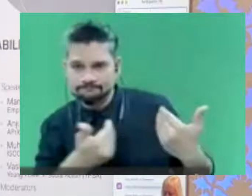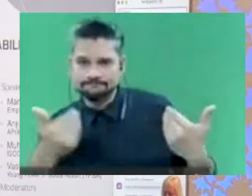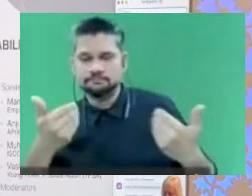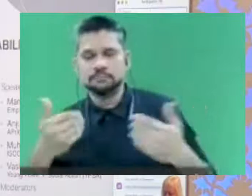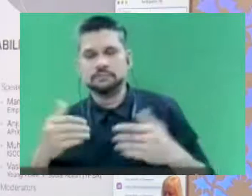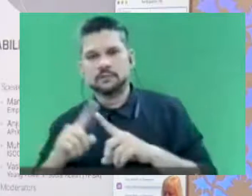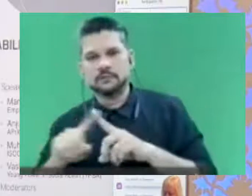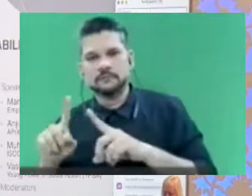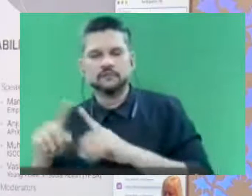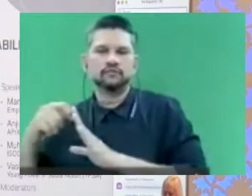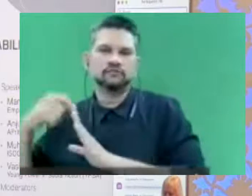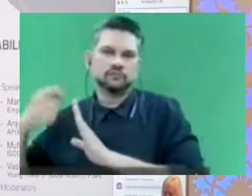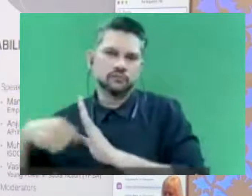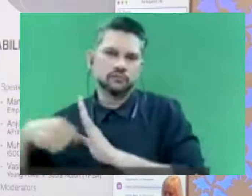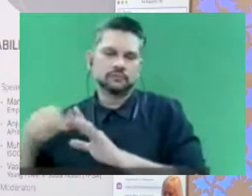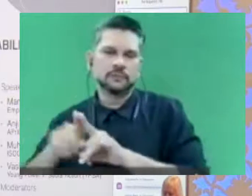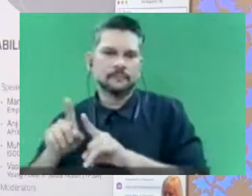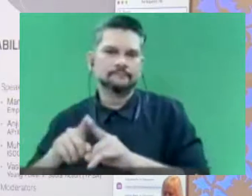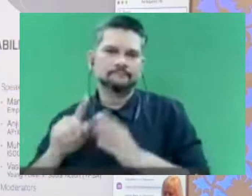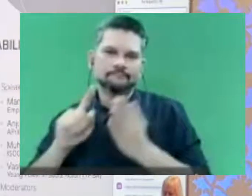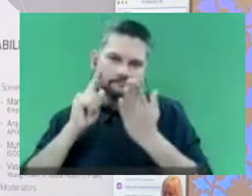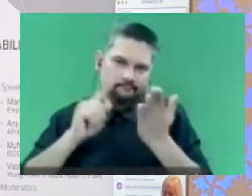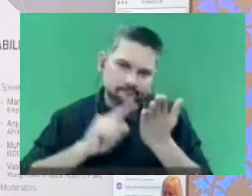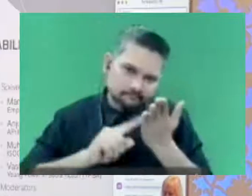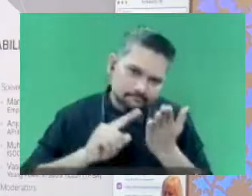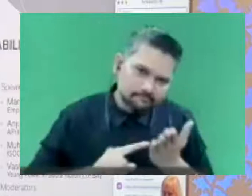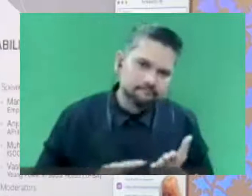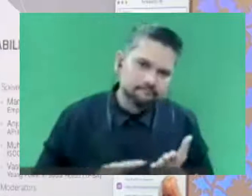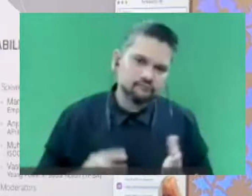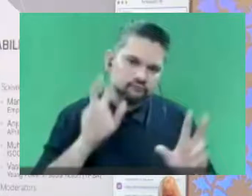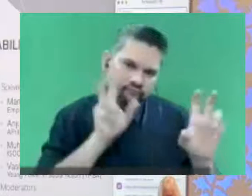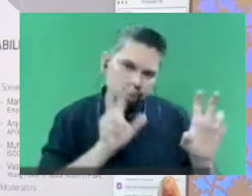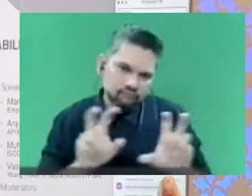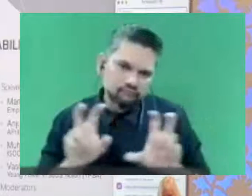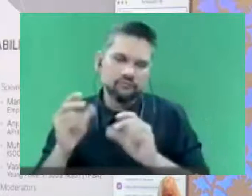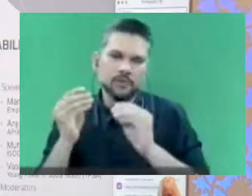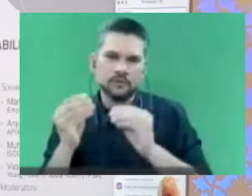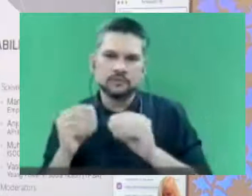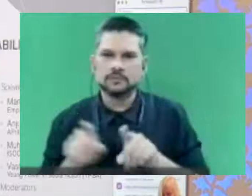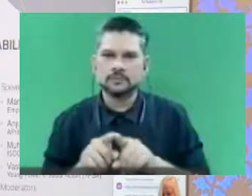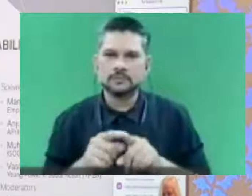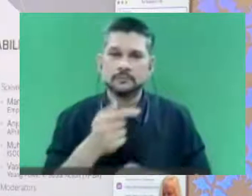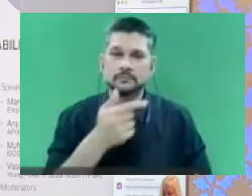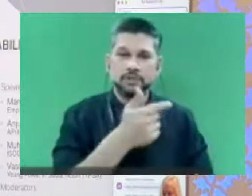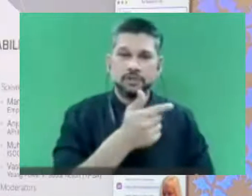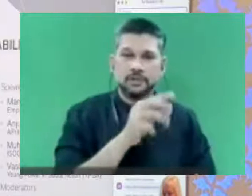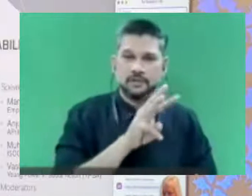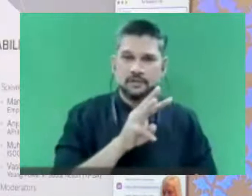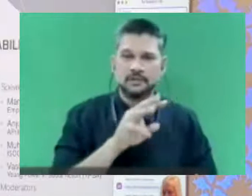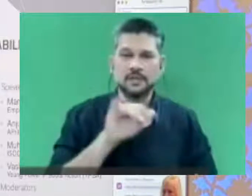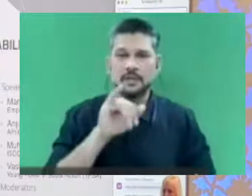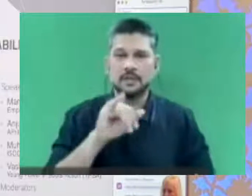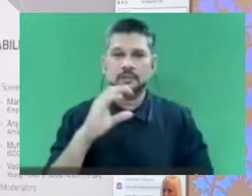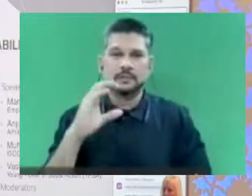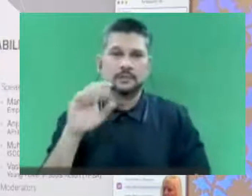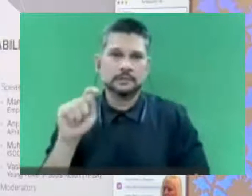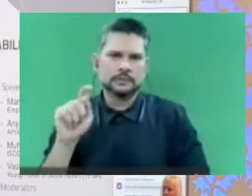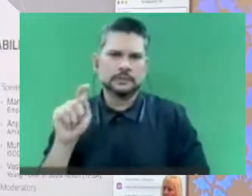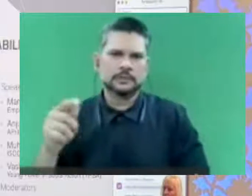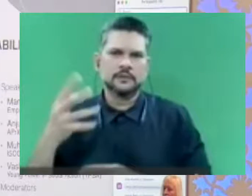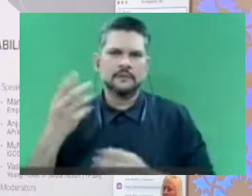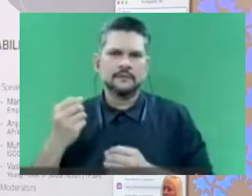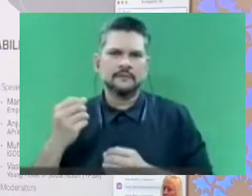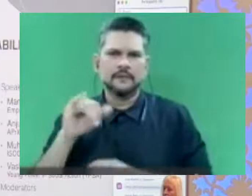of evaluation and monitoring, is the G3 ICT's DARE index, where